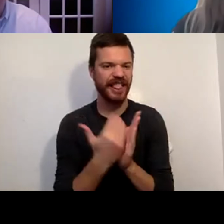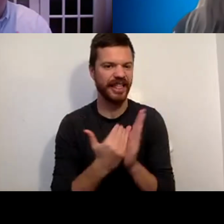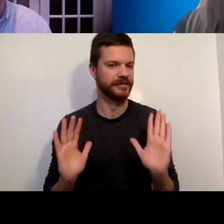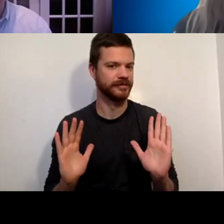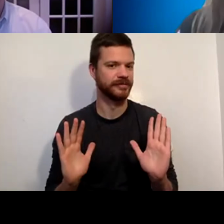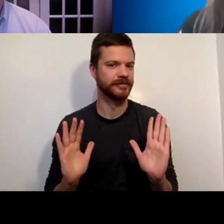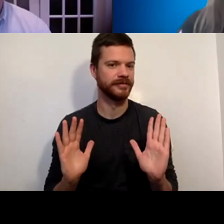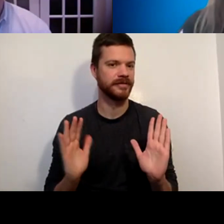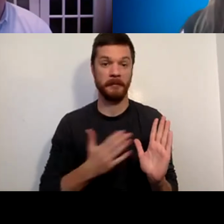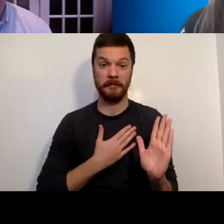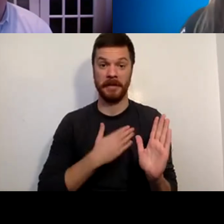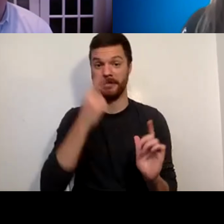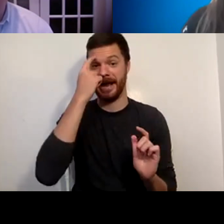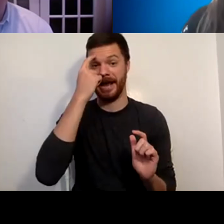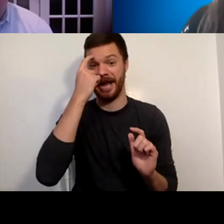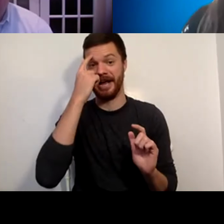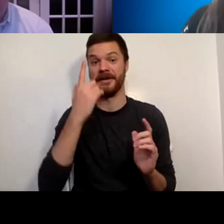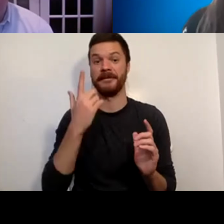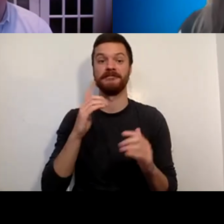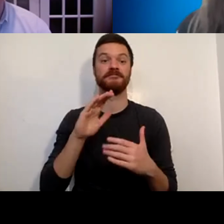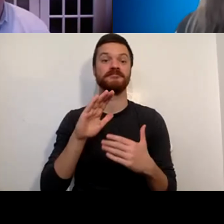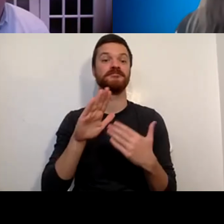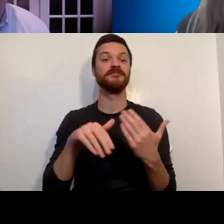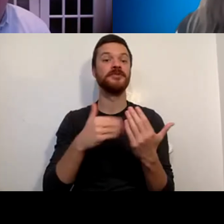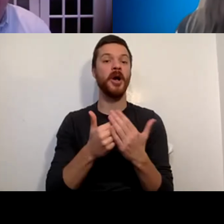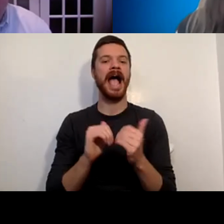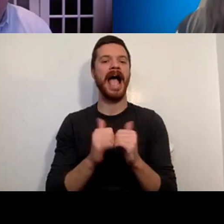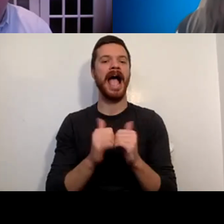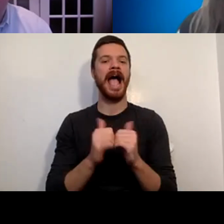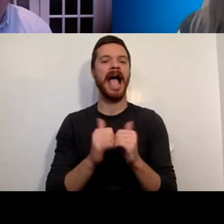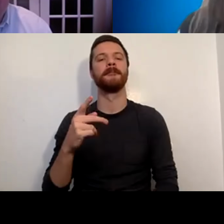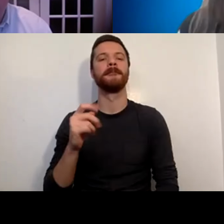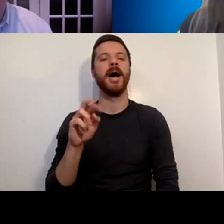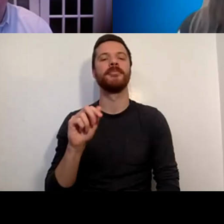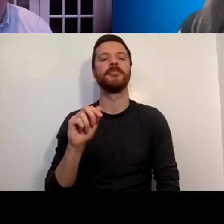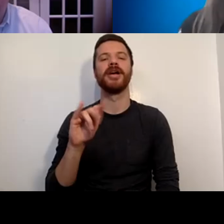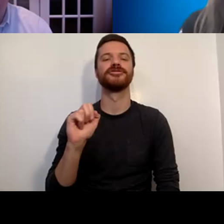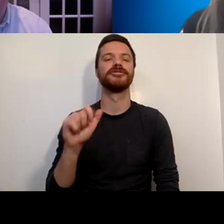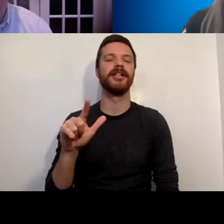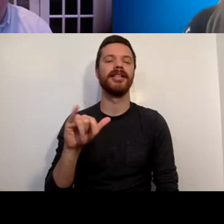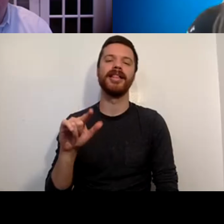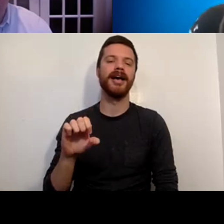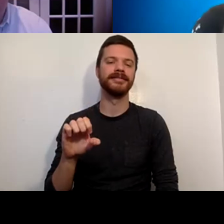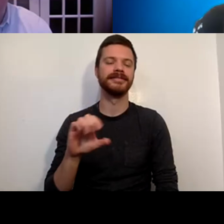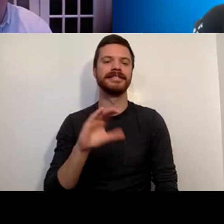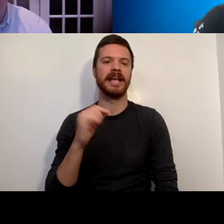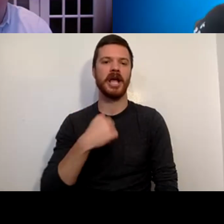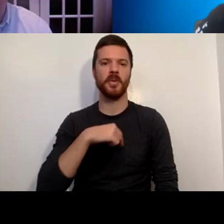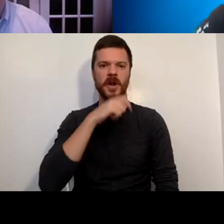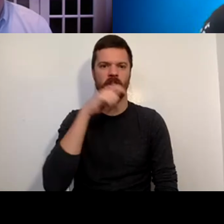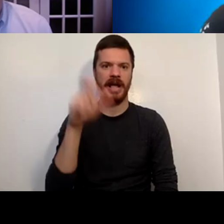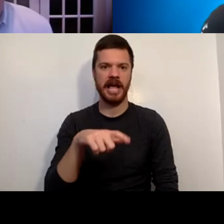in my mind, all of these are ways to operationalize our implementation strategies, and we need not get too caught